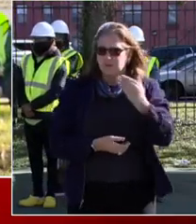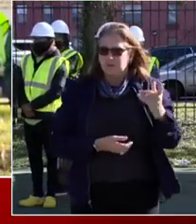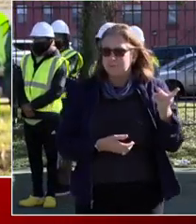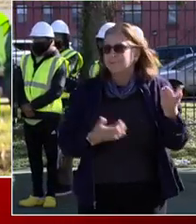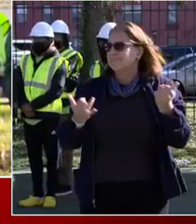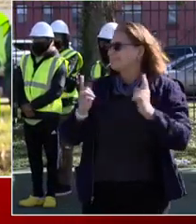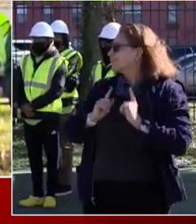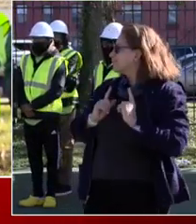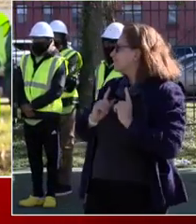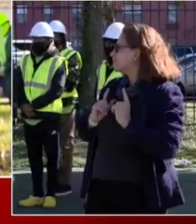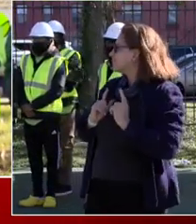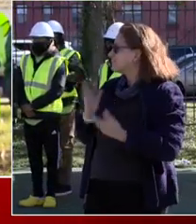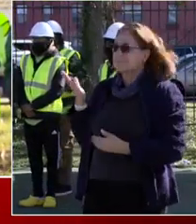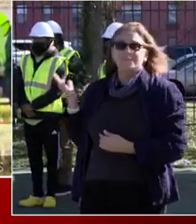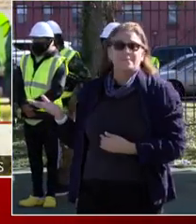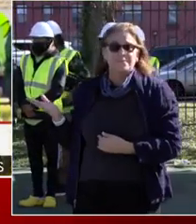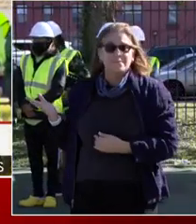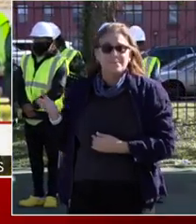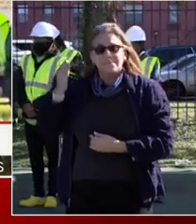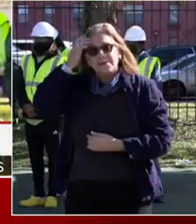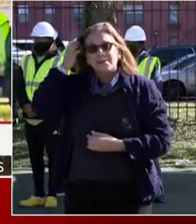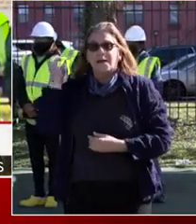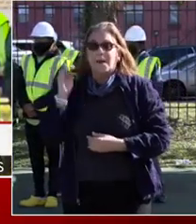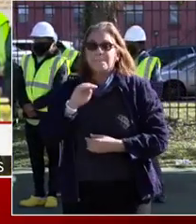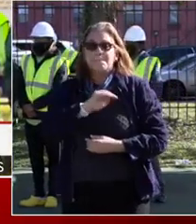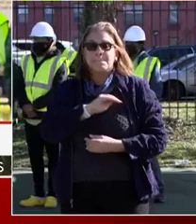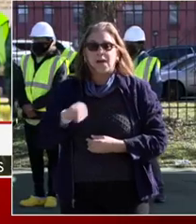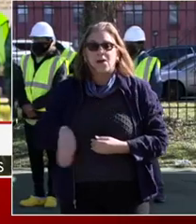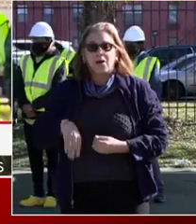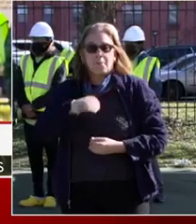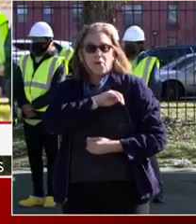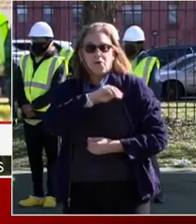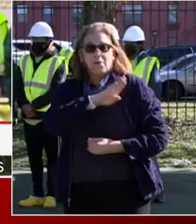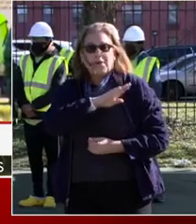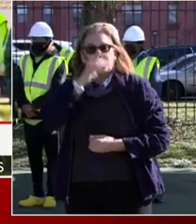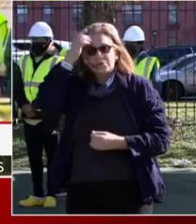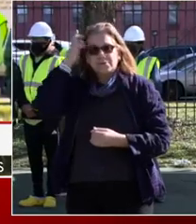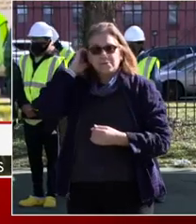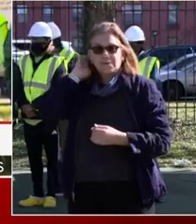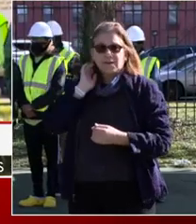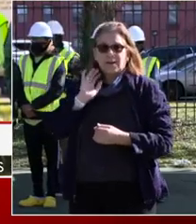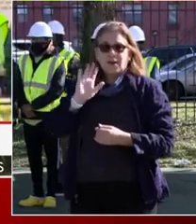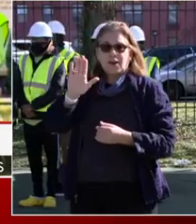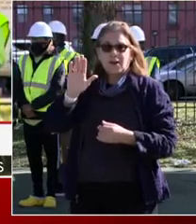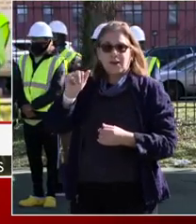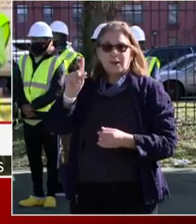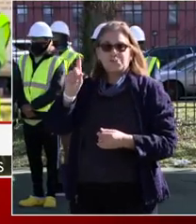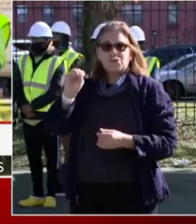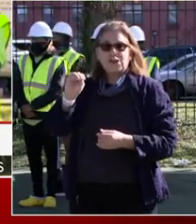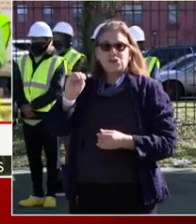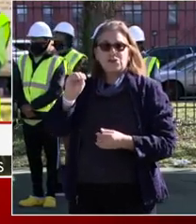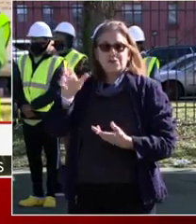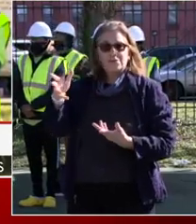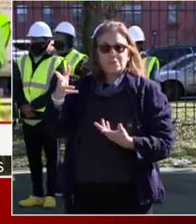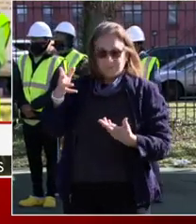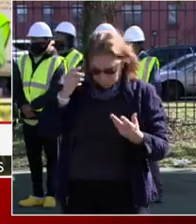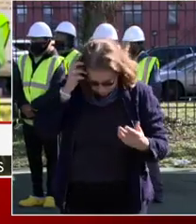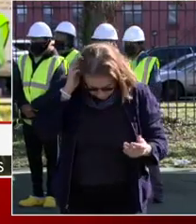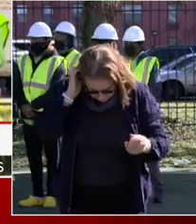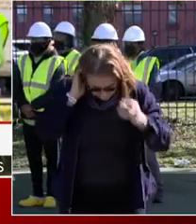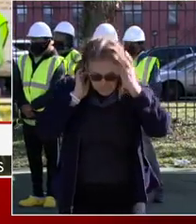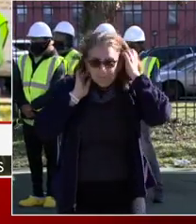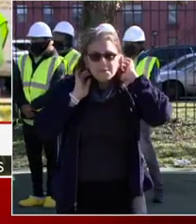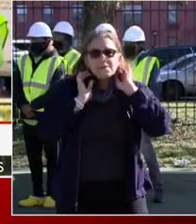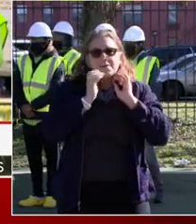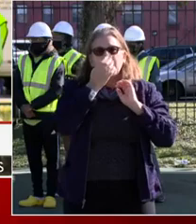This is what the Bowser administration is about. This is about inclusion. It's about taking care of our people. And the